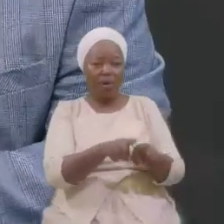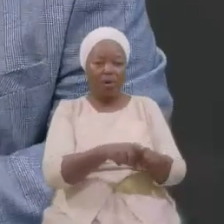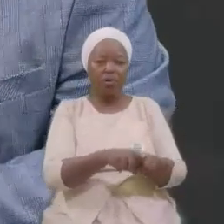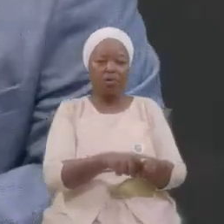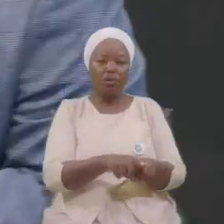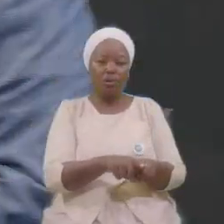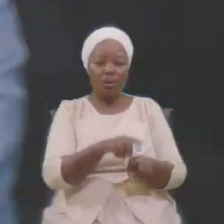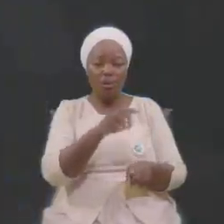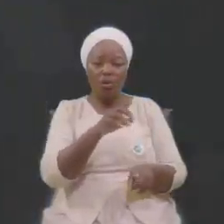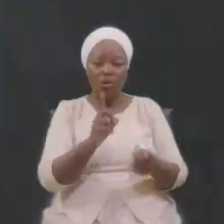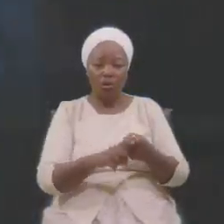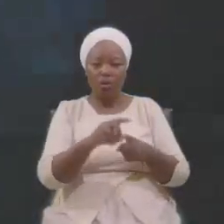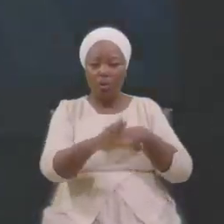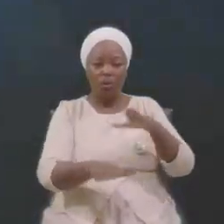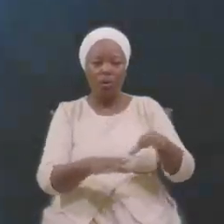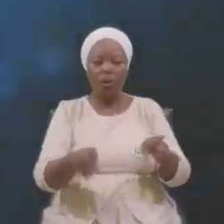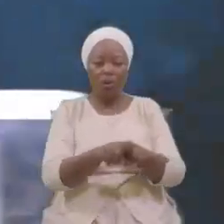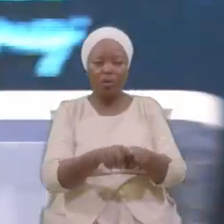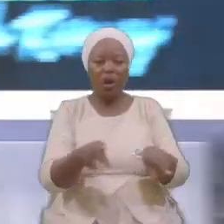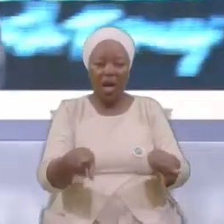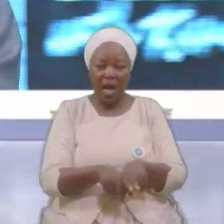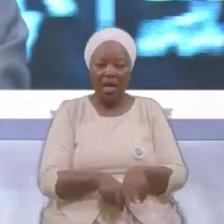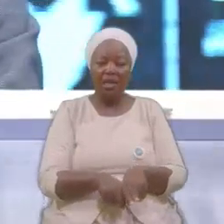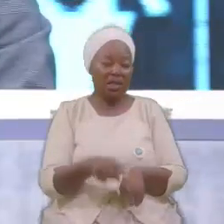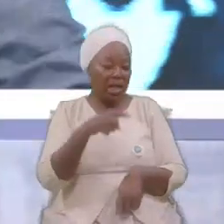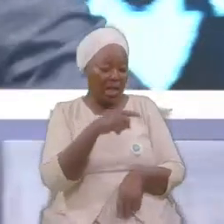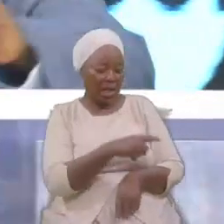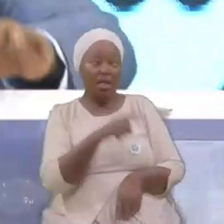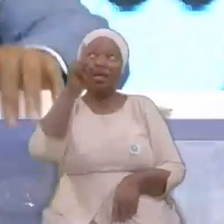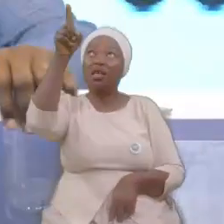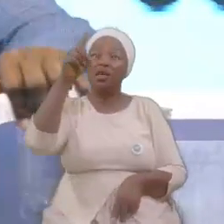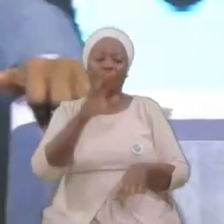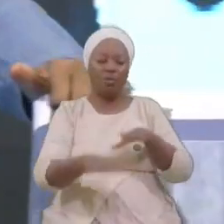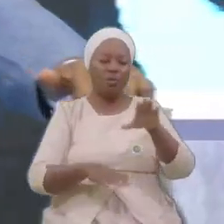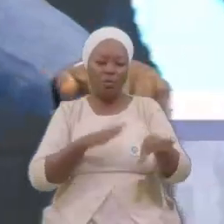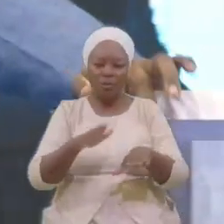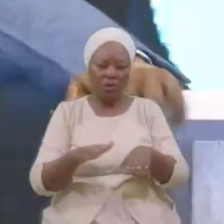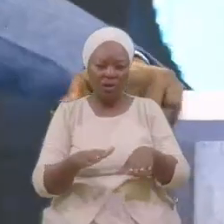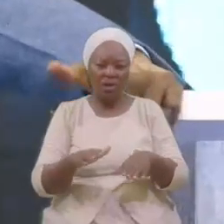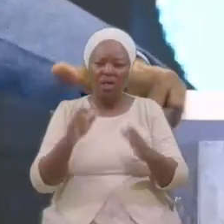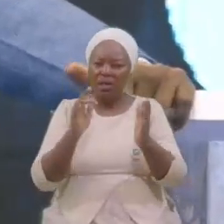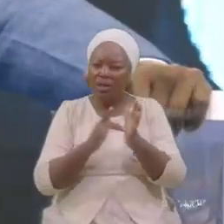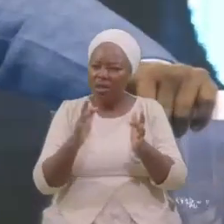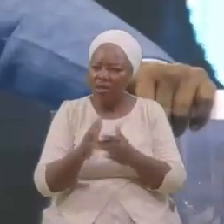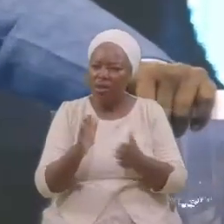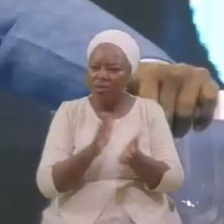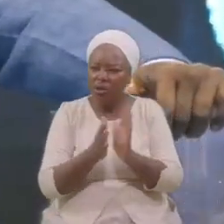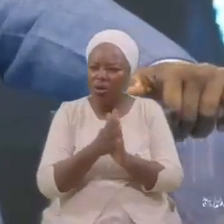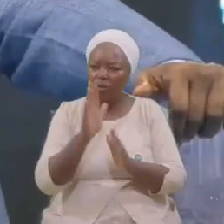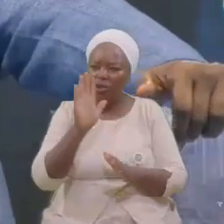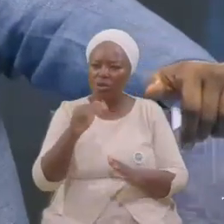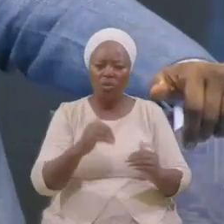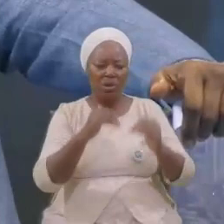walk, even as he walked. Jesus becomes your standard in the